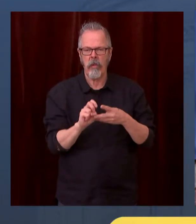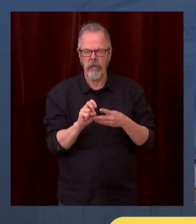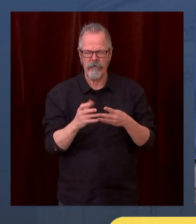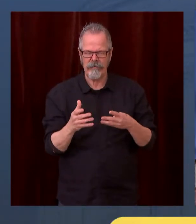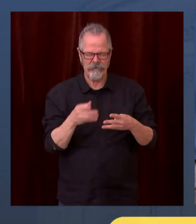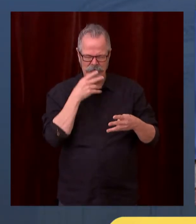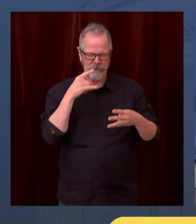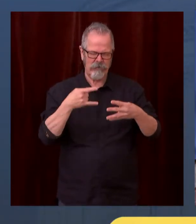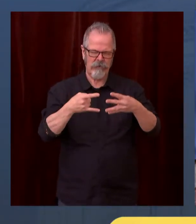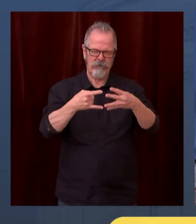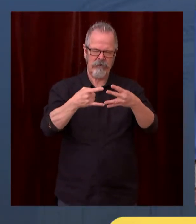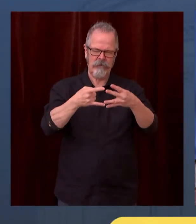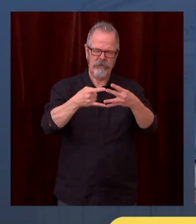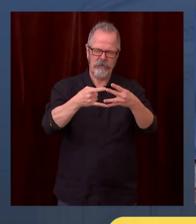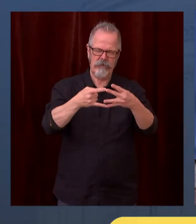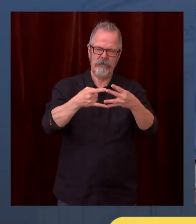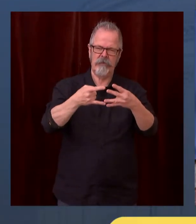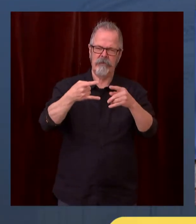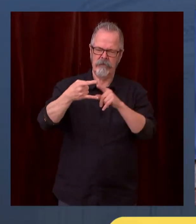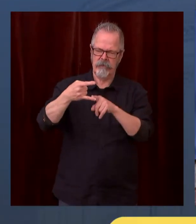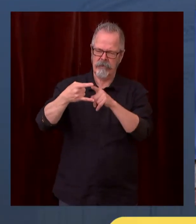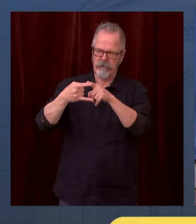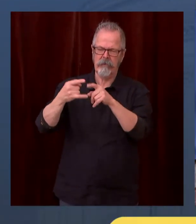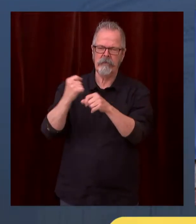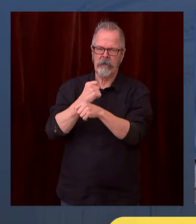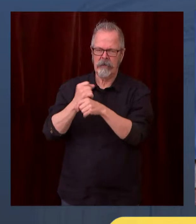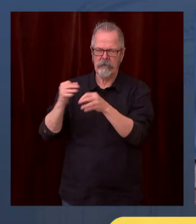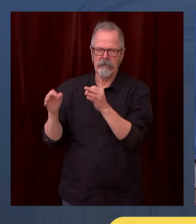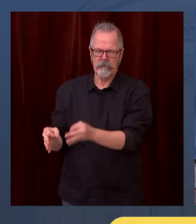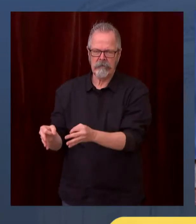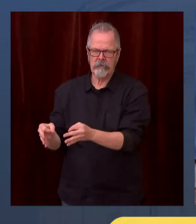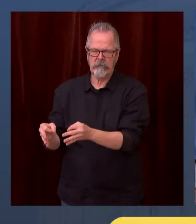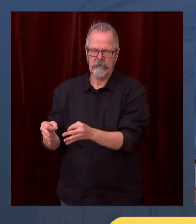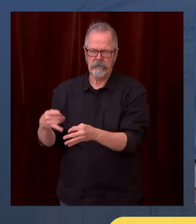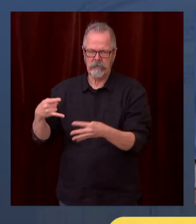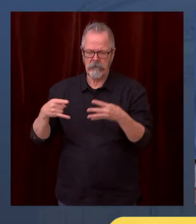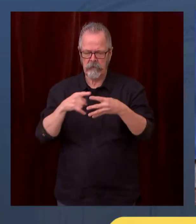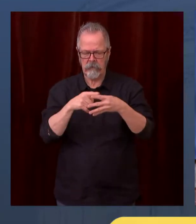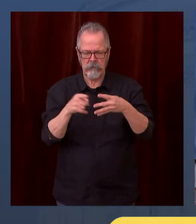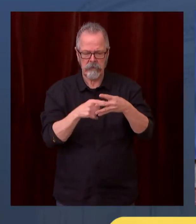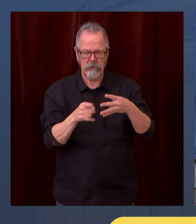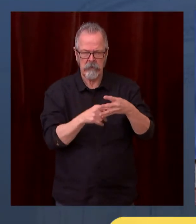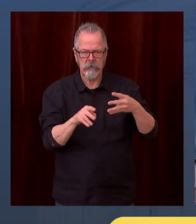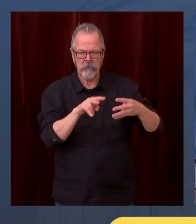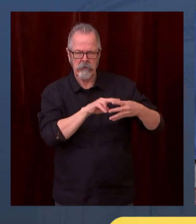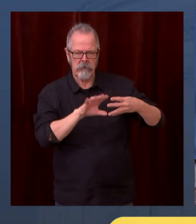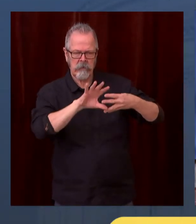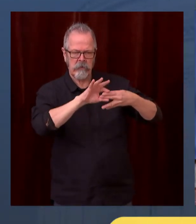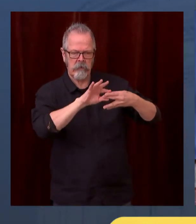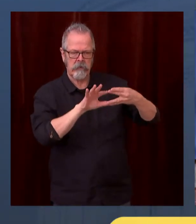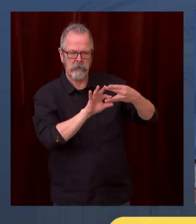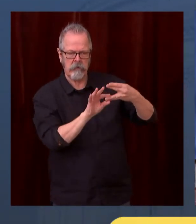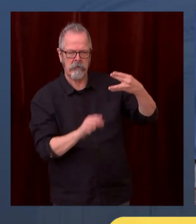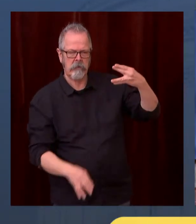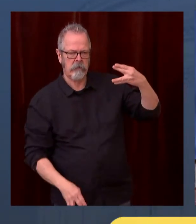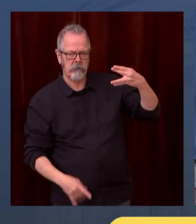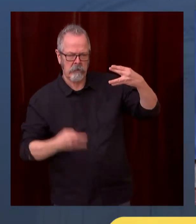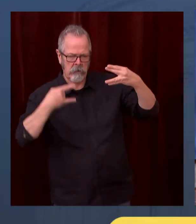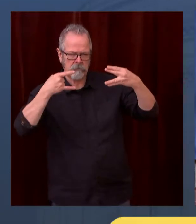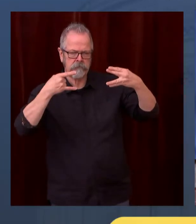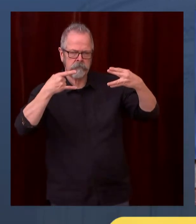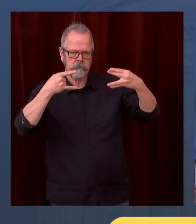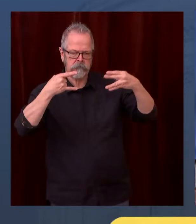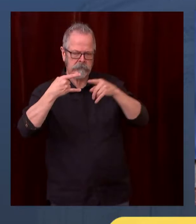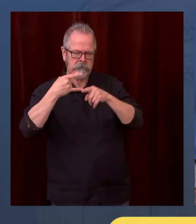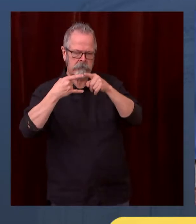1 week. I'm sure there's arguments for 3 or 4 weeks. We thought this was a reasonable approach. Can I see if Nick has anything to add? Yeah, Nick, you got any